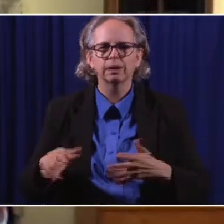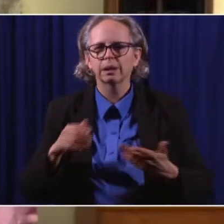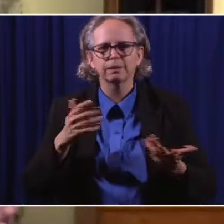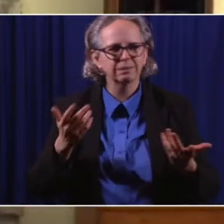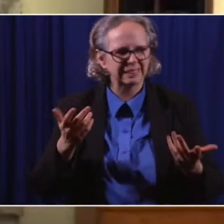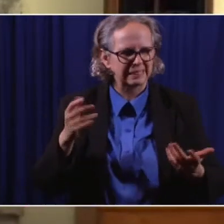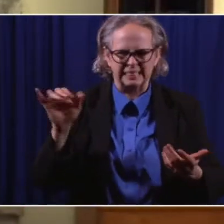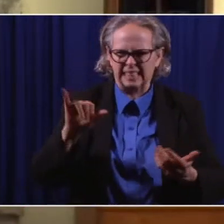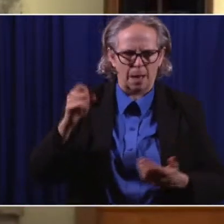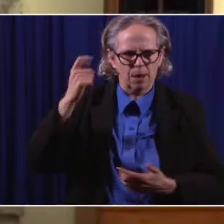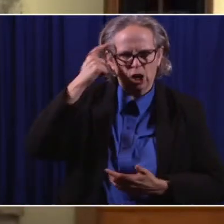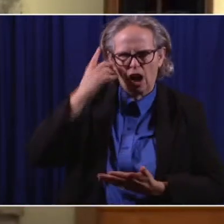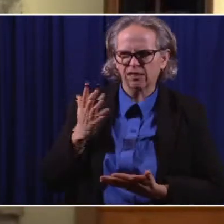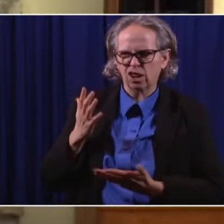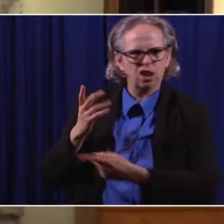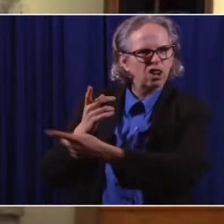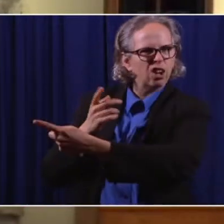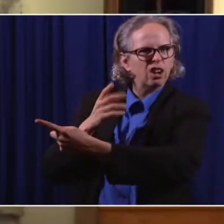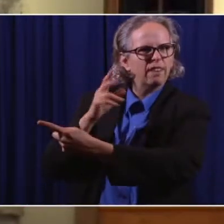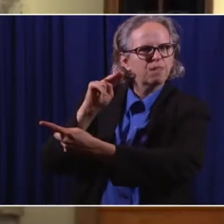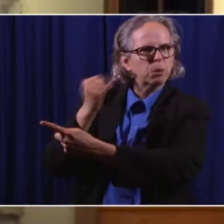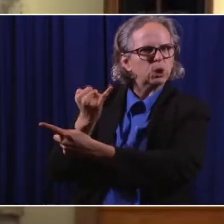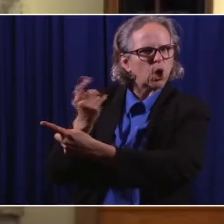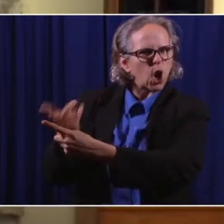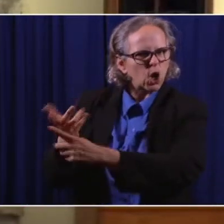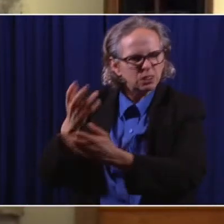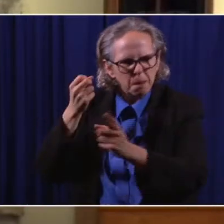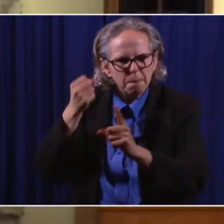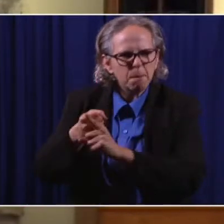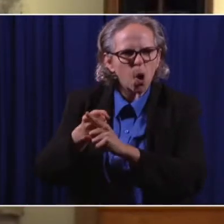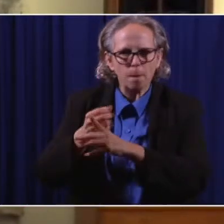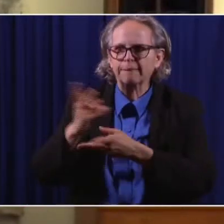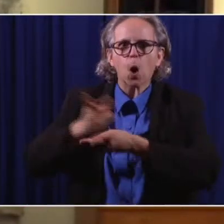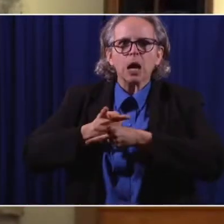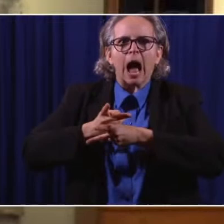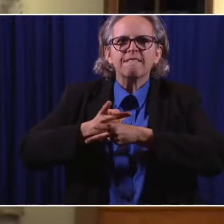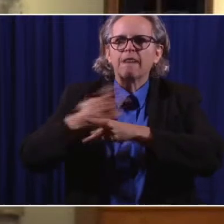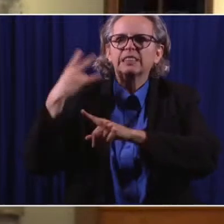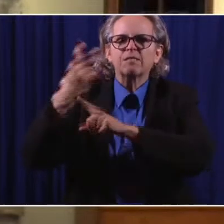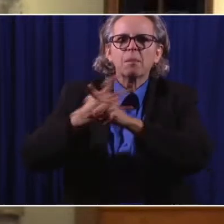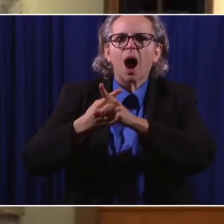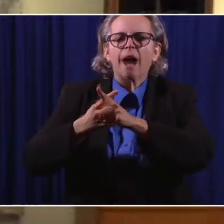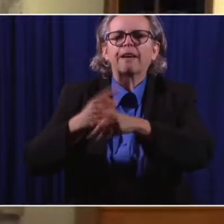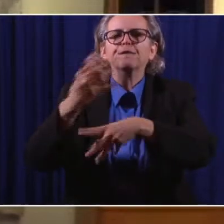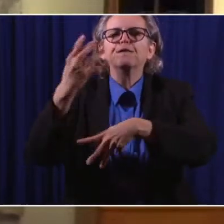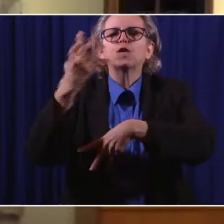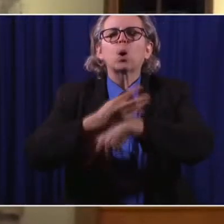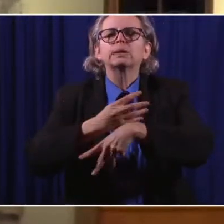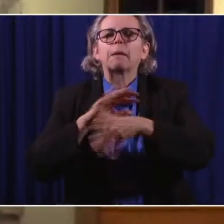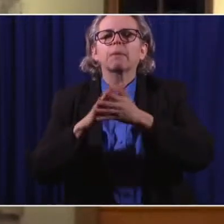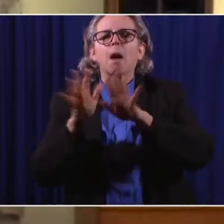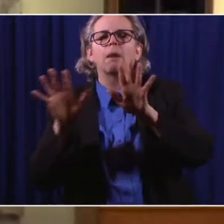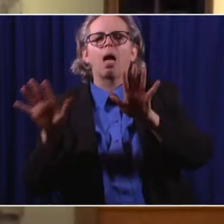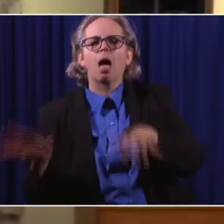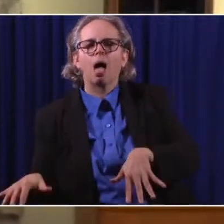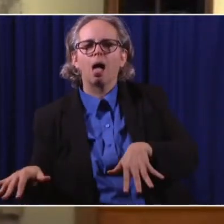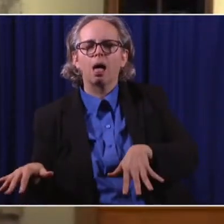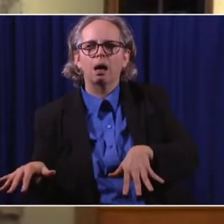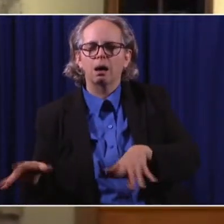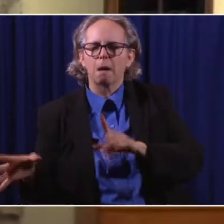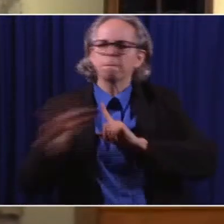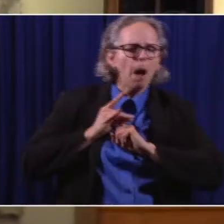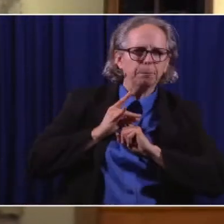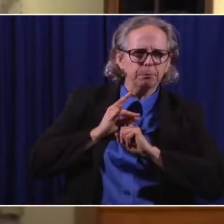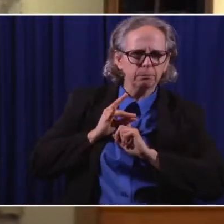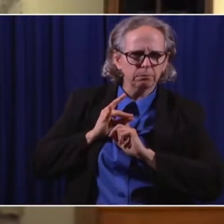for a relatively short period of time, and then boom, there it is. I want to talk about our watch